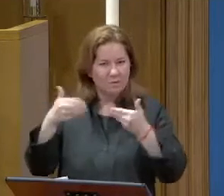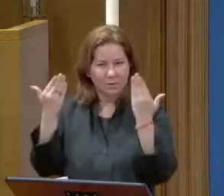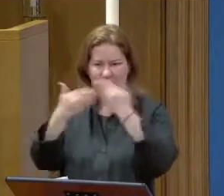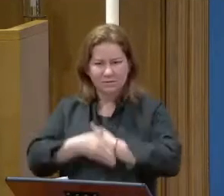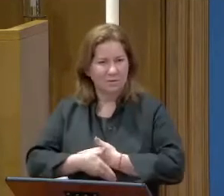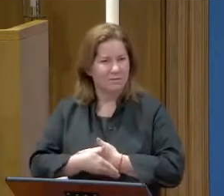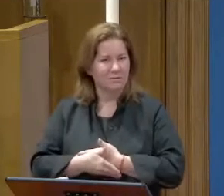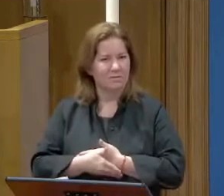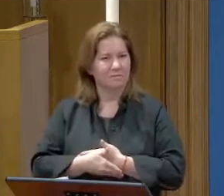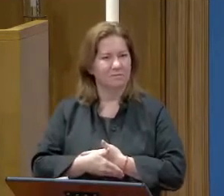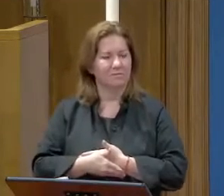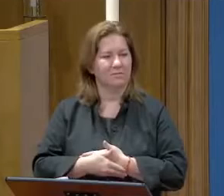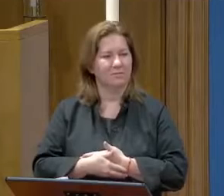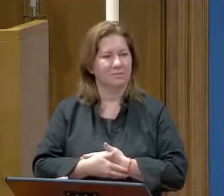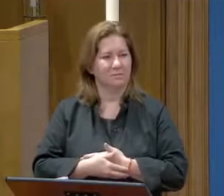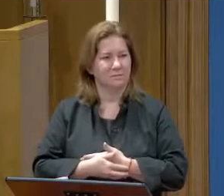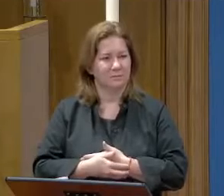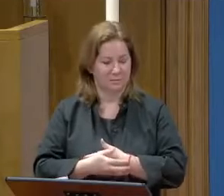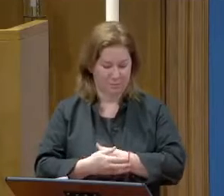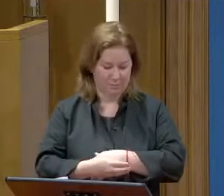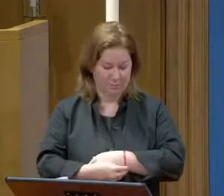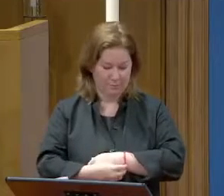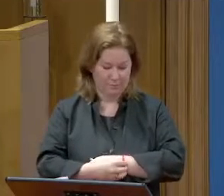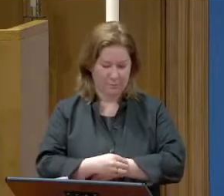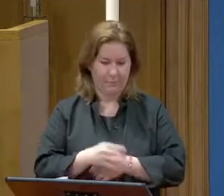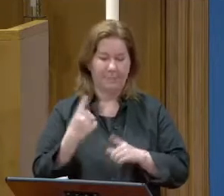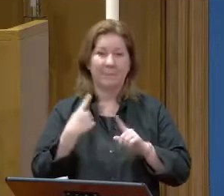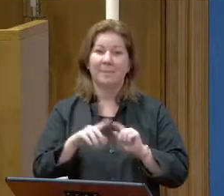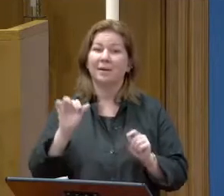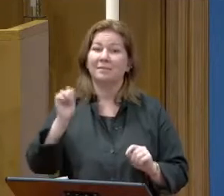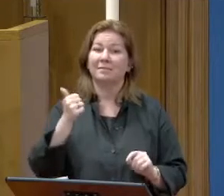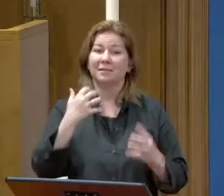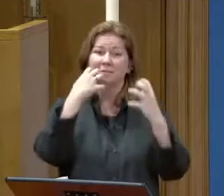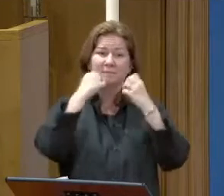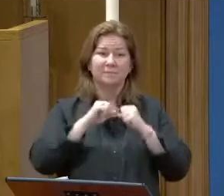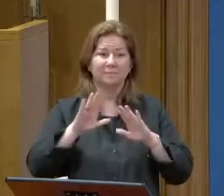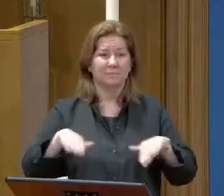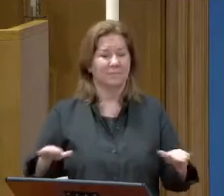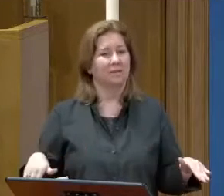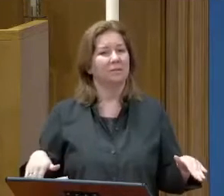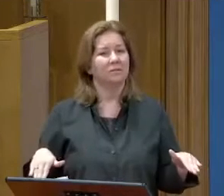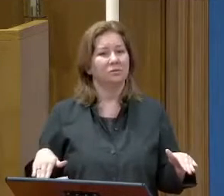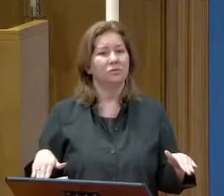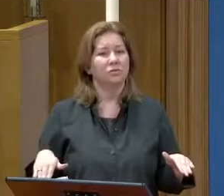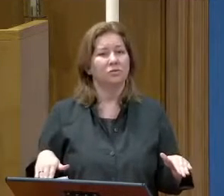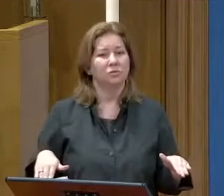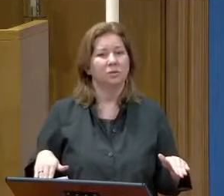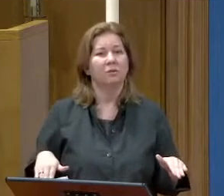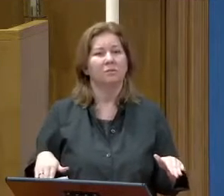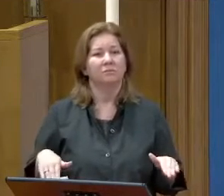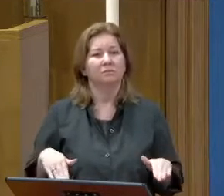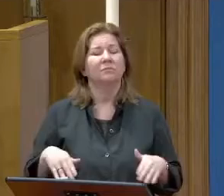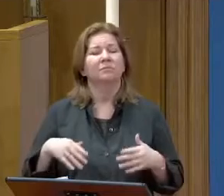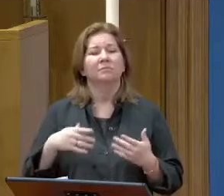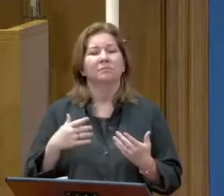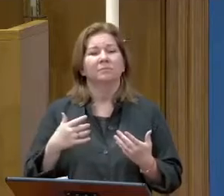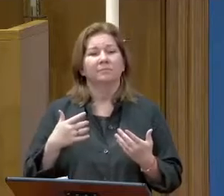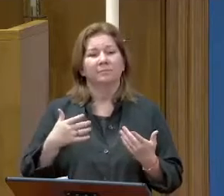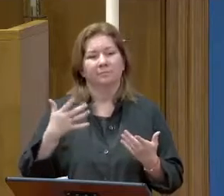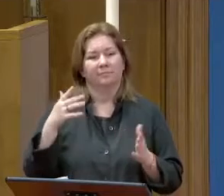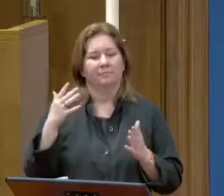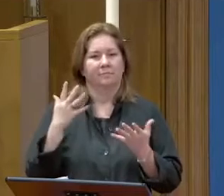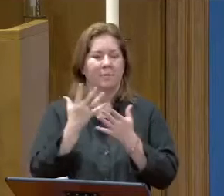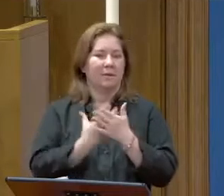darkness. But 10 beloved children of God lost their lives in Buffalo last week. And one more was killed